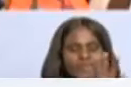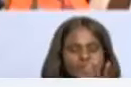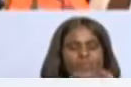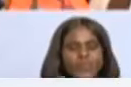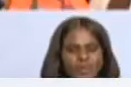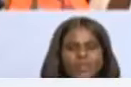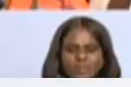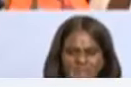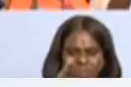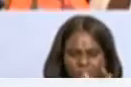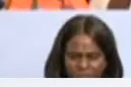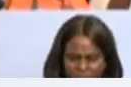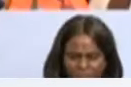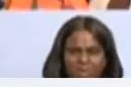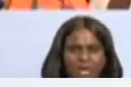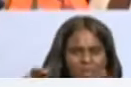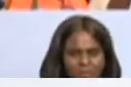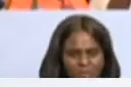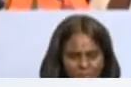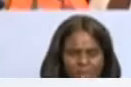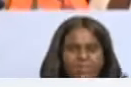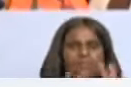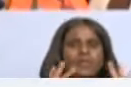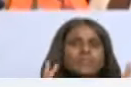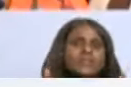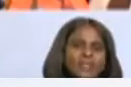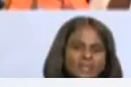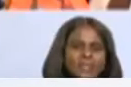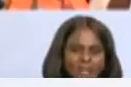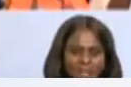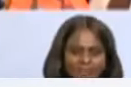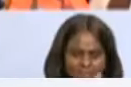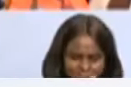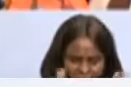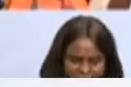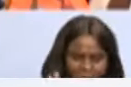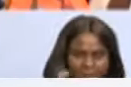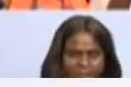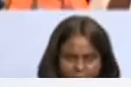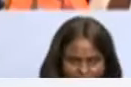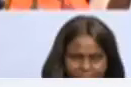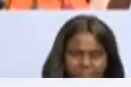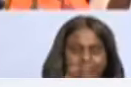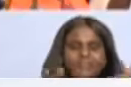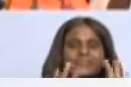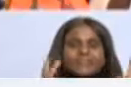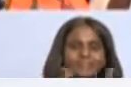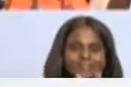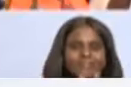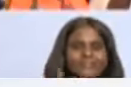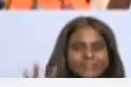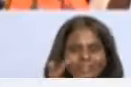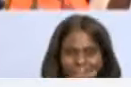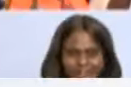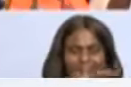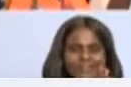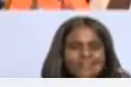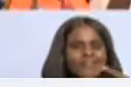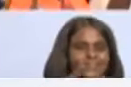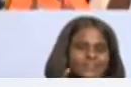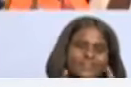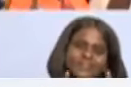that's what we should do as a family, as a Zambia united family. Unity in diversity.